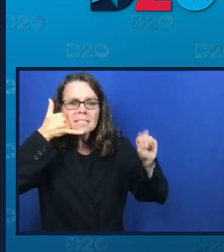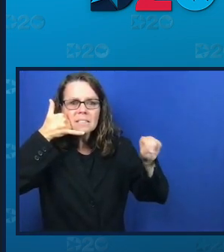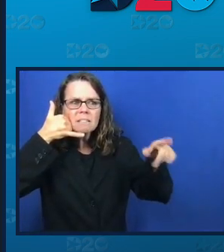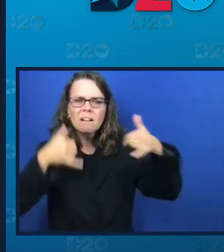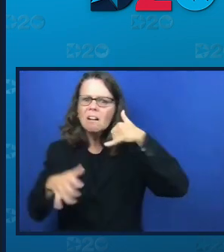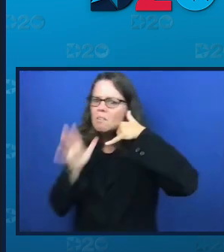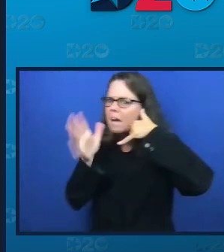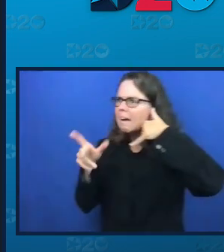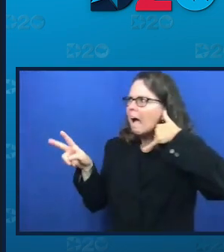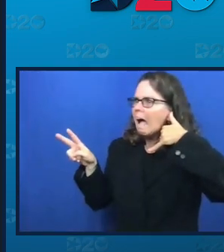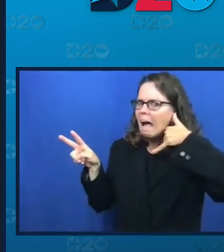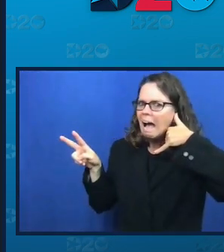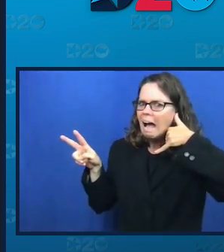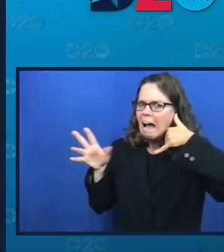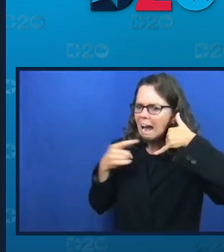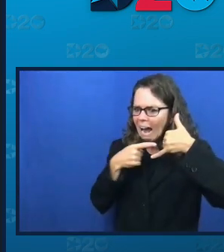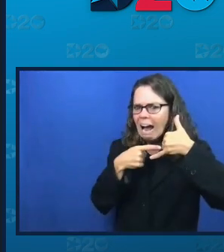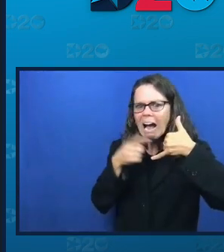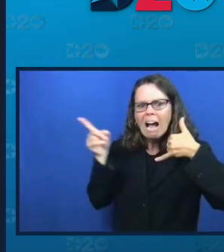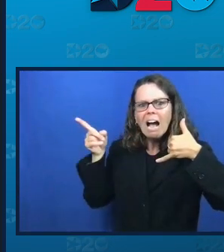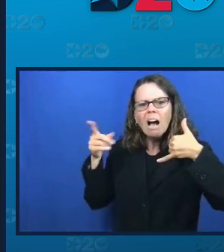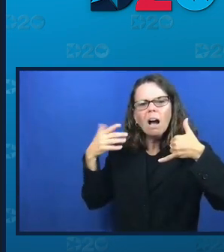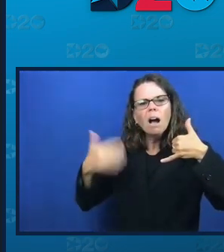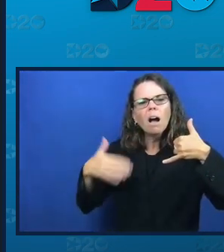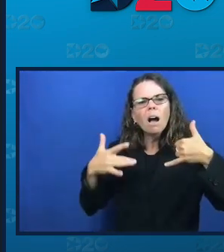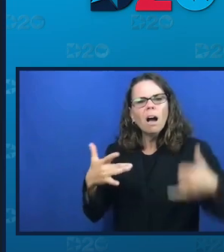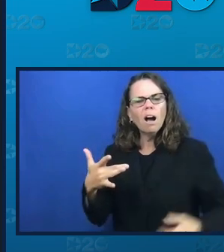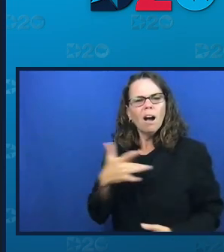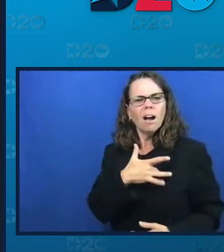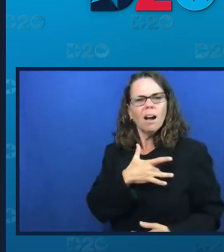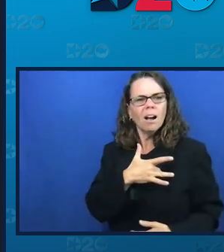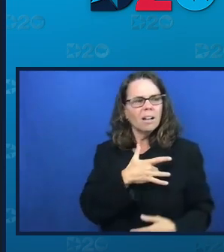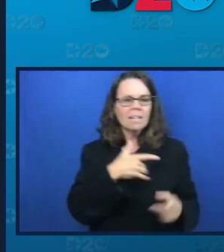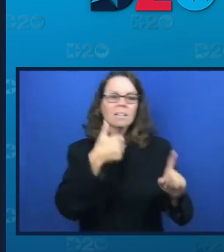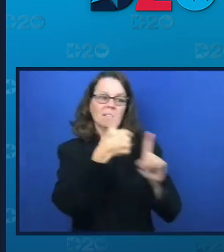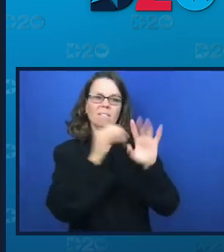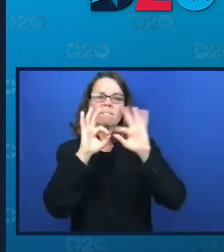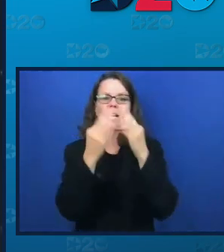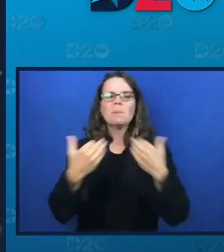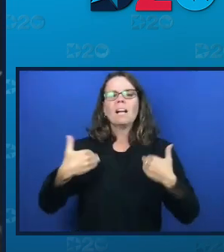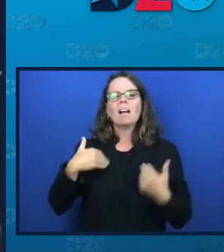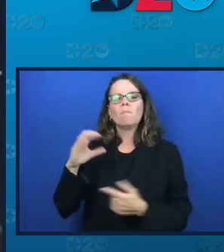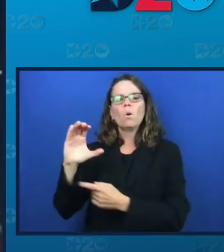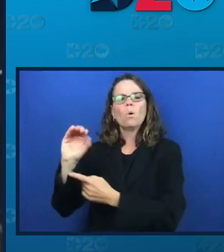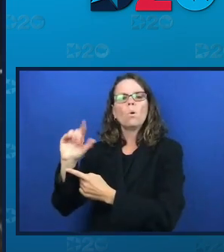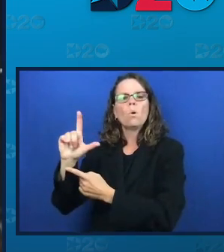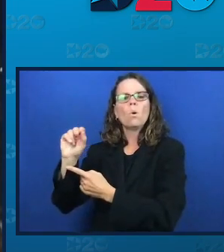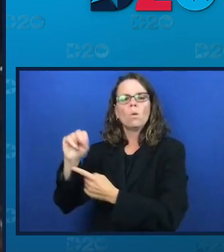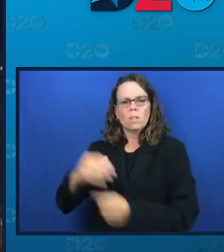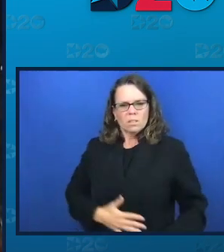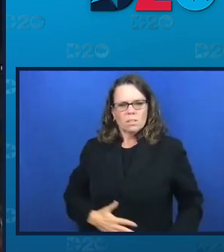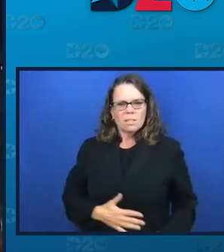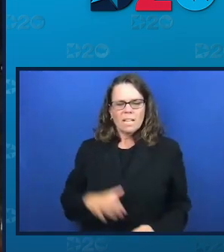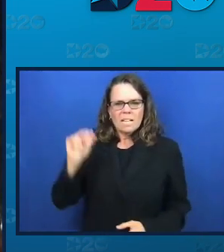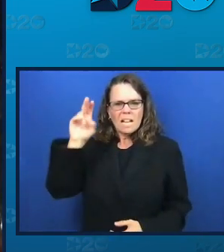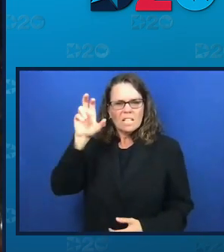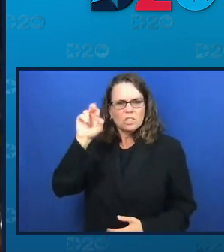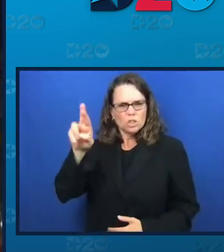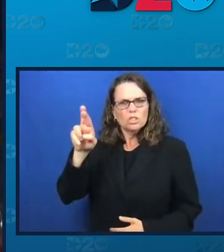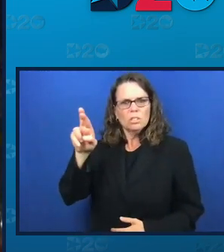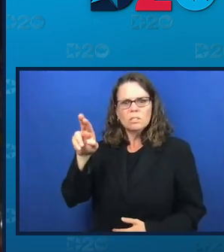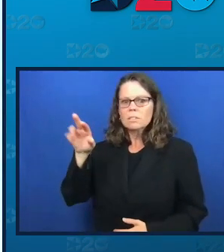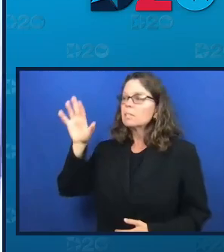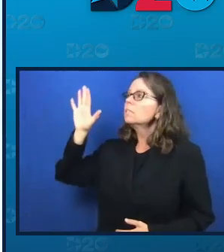sick. The VP's posture changed immediately. I'm so sorry, Grammy. I'm so, so sorry. You know, my son Beau died of